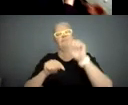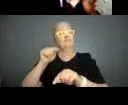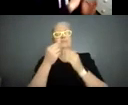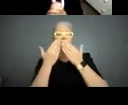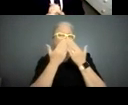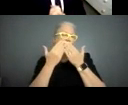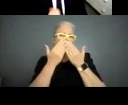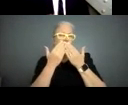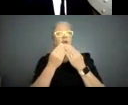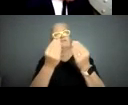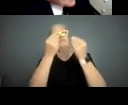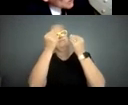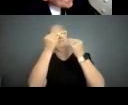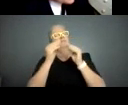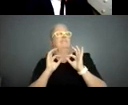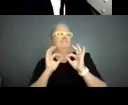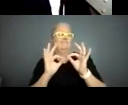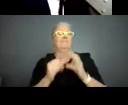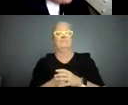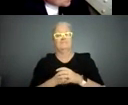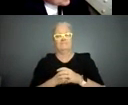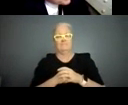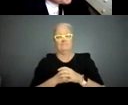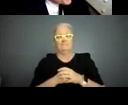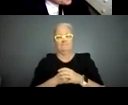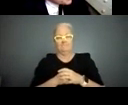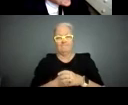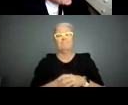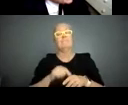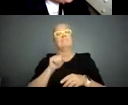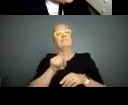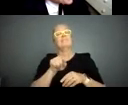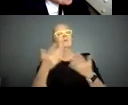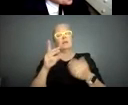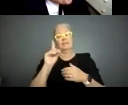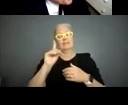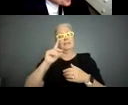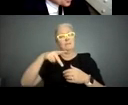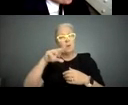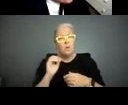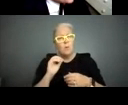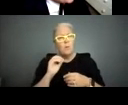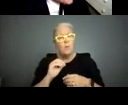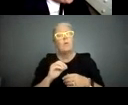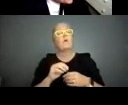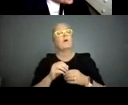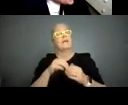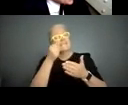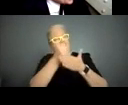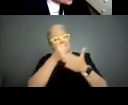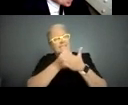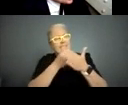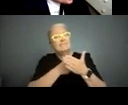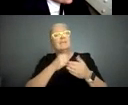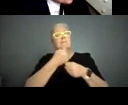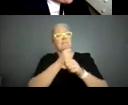So that's awareness raising, the involvement of DPOs, and a snapshot view of what's happening in India,